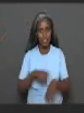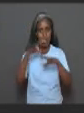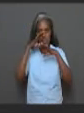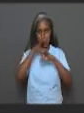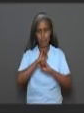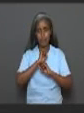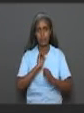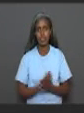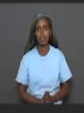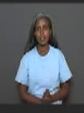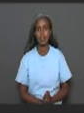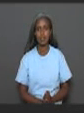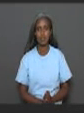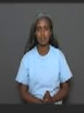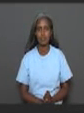Time's up.